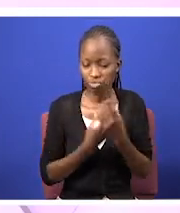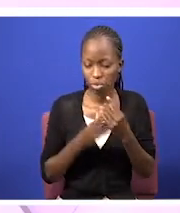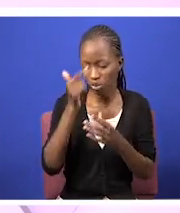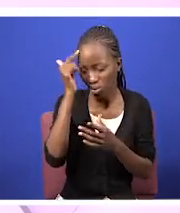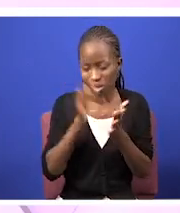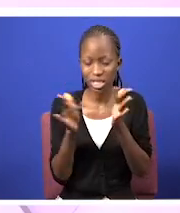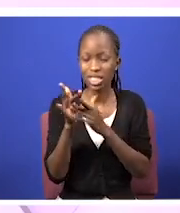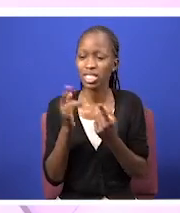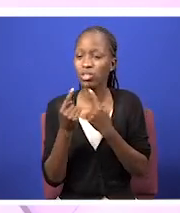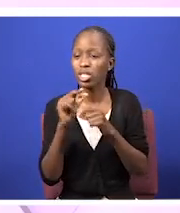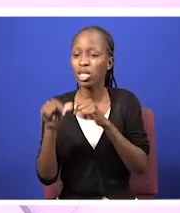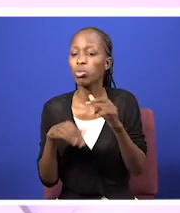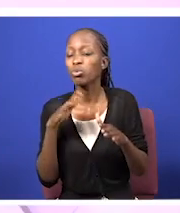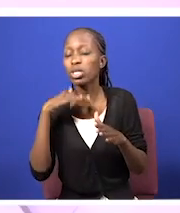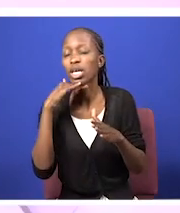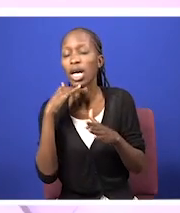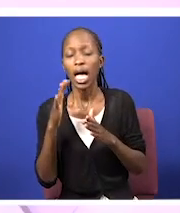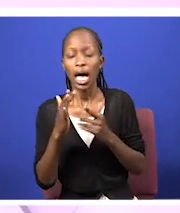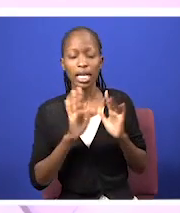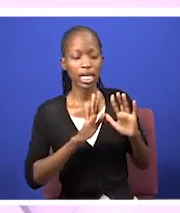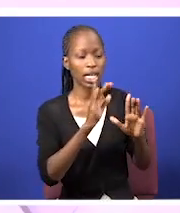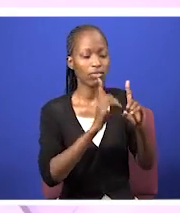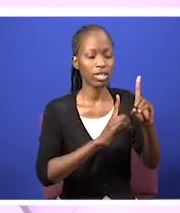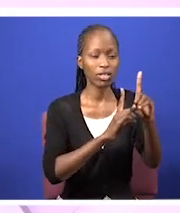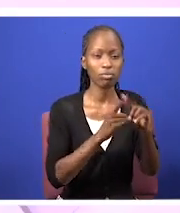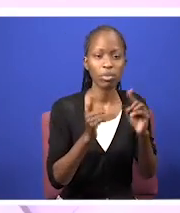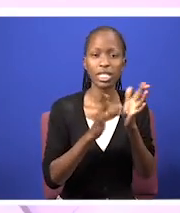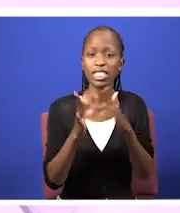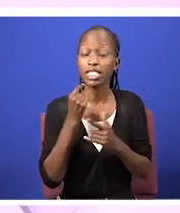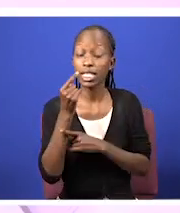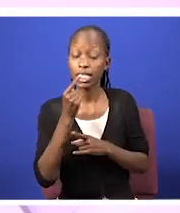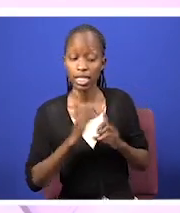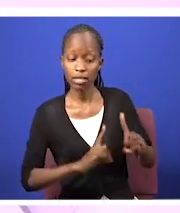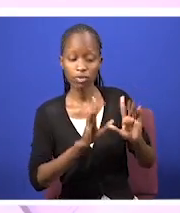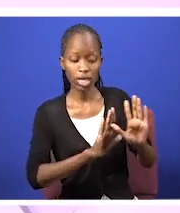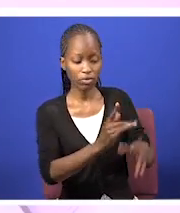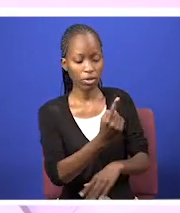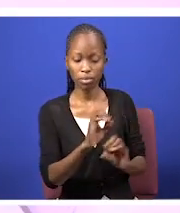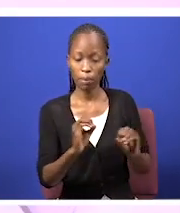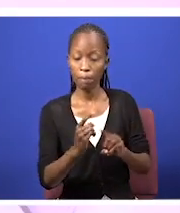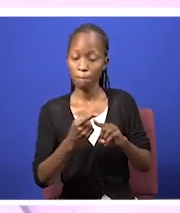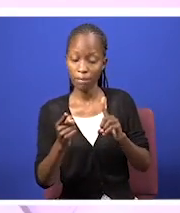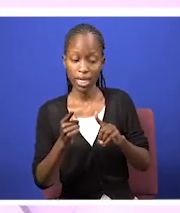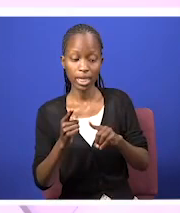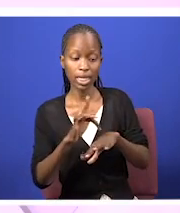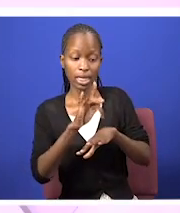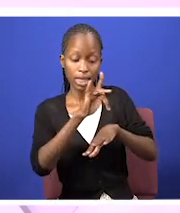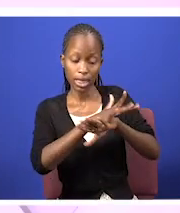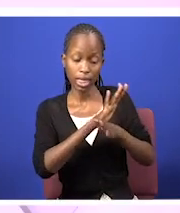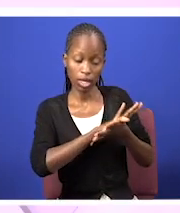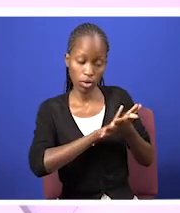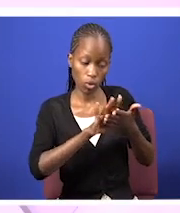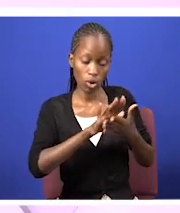about dying. He's talking about going away. He's talking about leaving them. But he says, I'm not going to leave you by yourselves. I will send